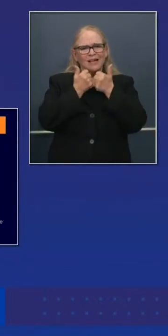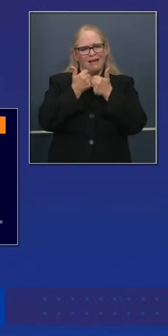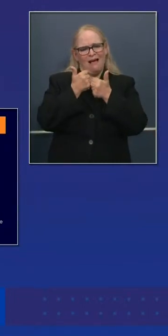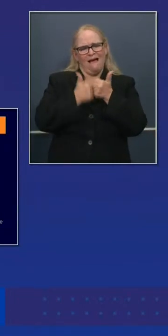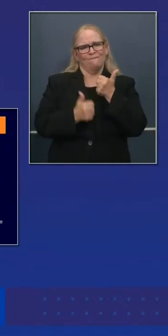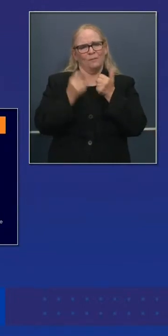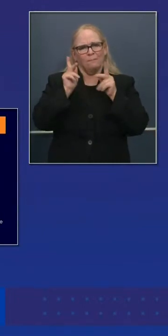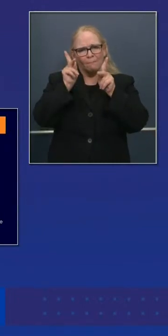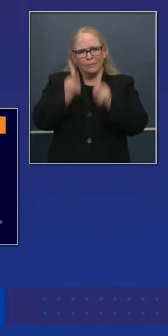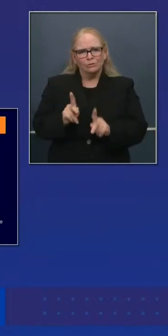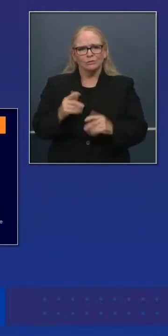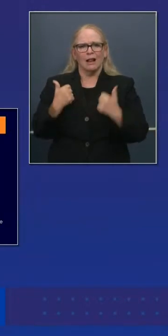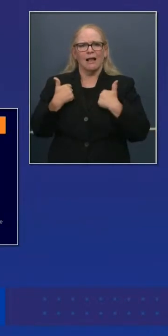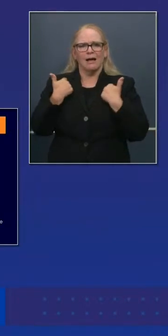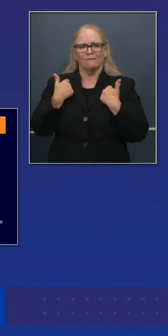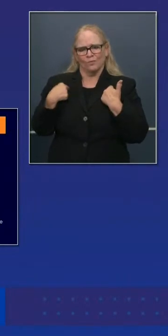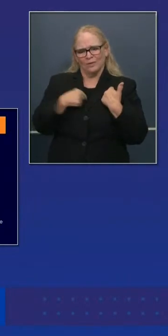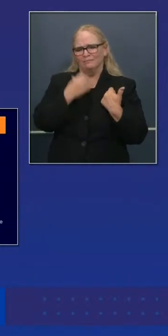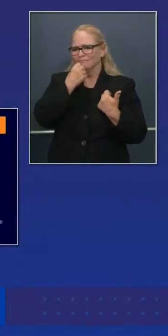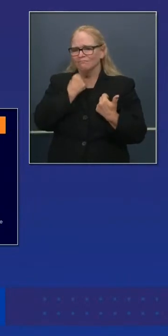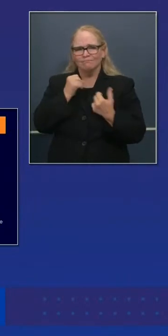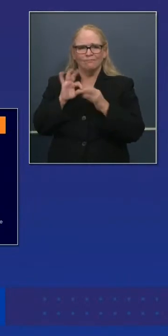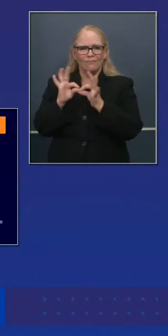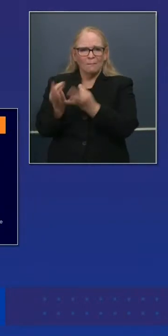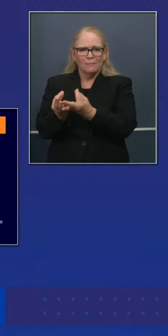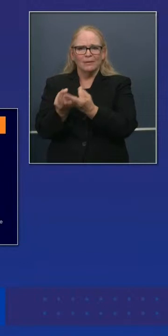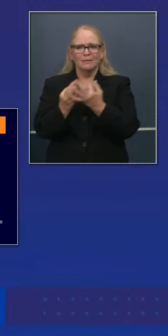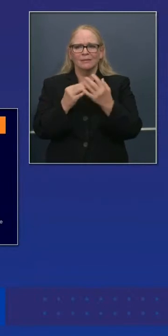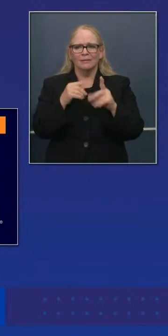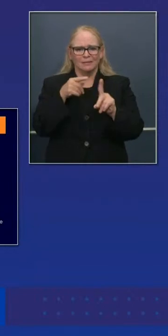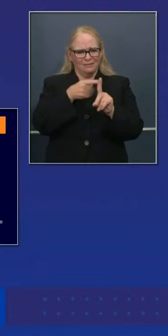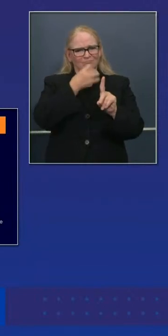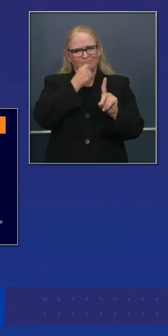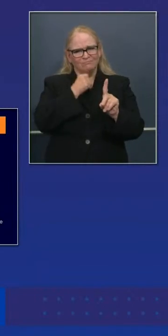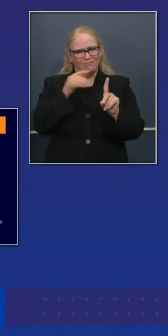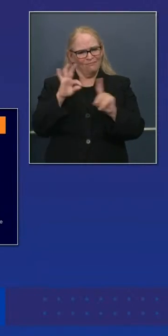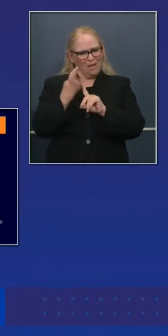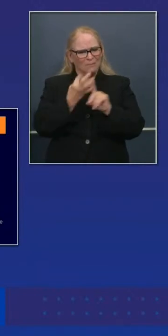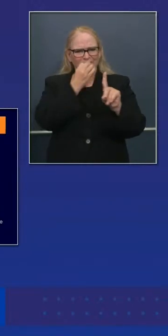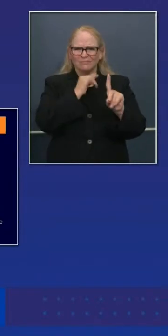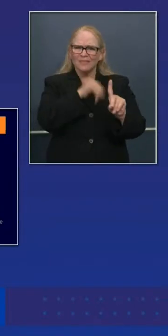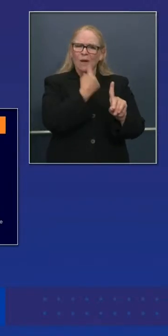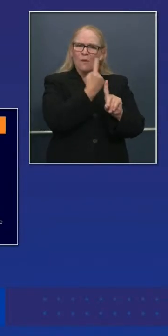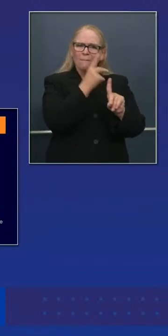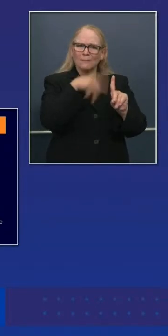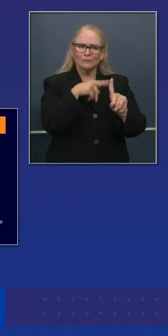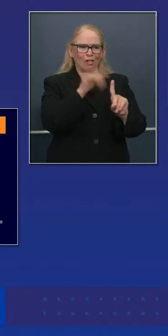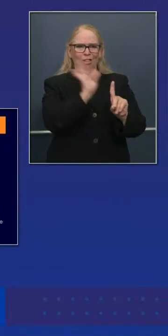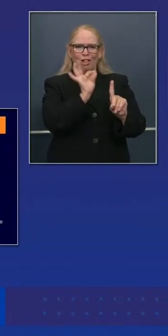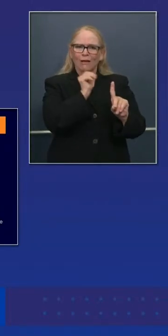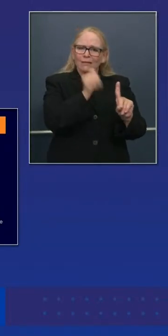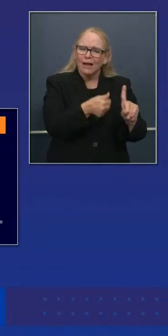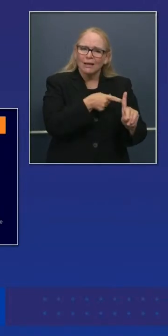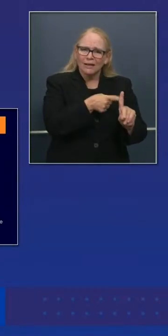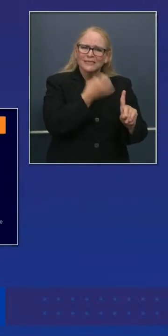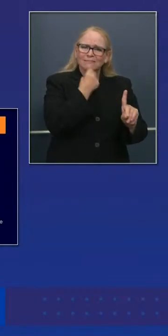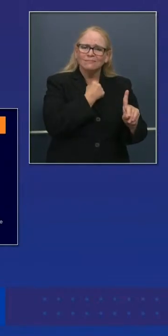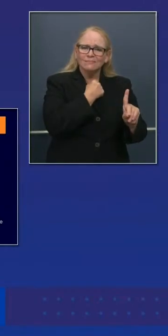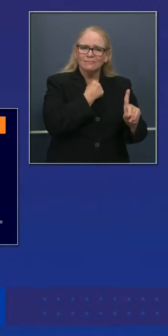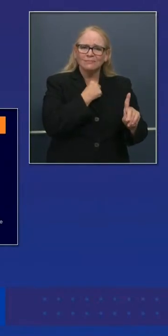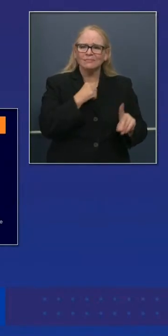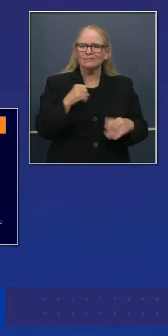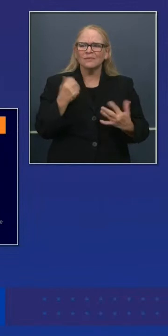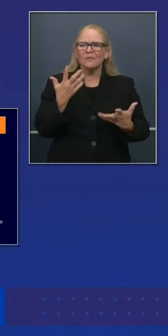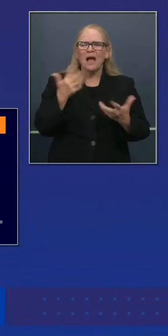through this pandemic. And it's just a reminder, I don't know what more reminder we need of how deadly this disease is than